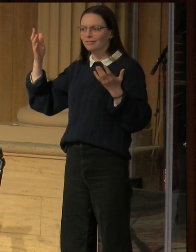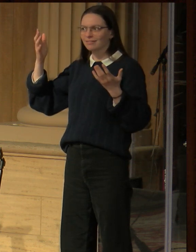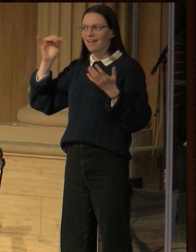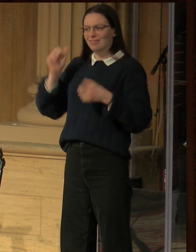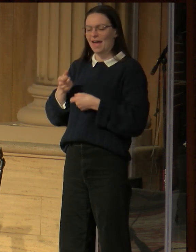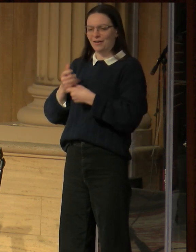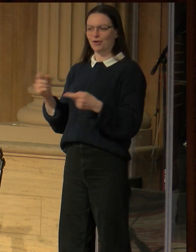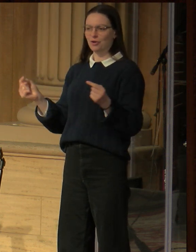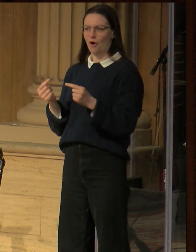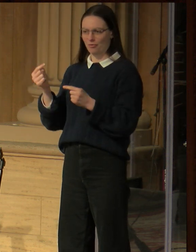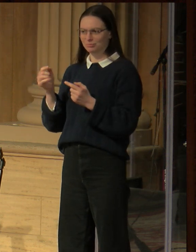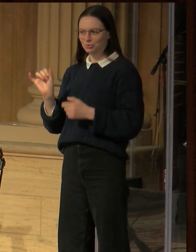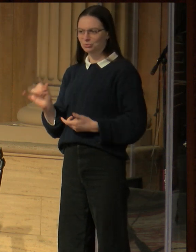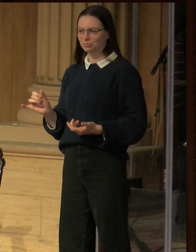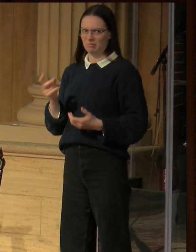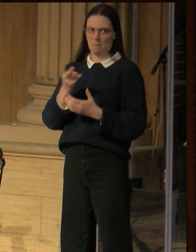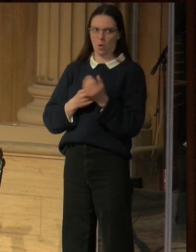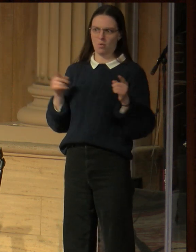by that kind too.